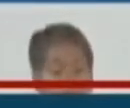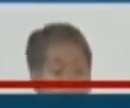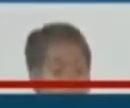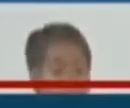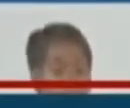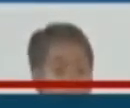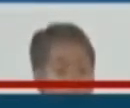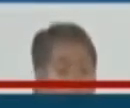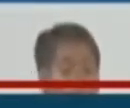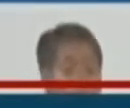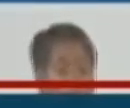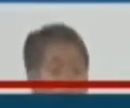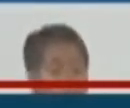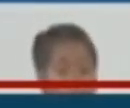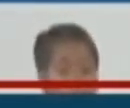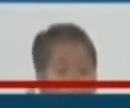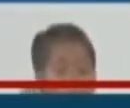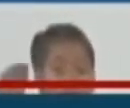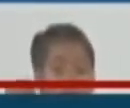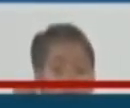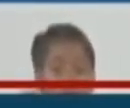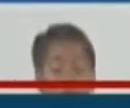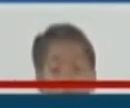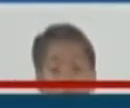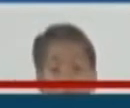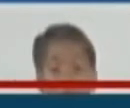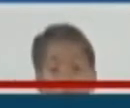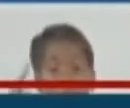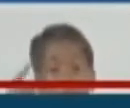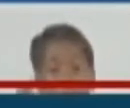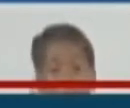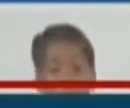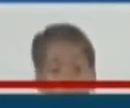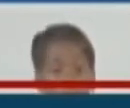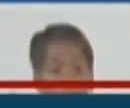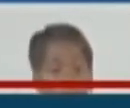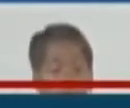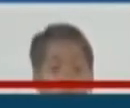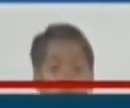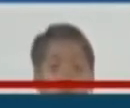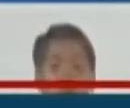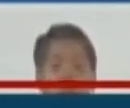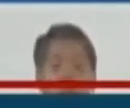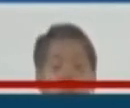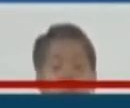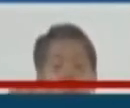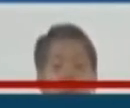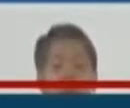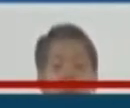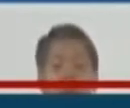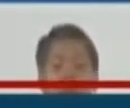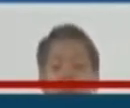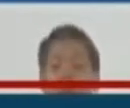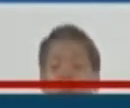repeat, takes a few weeks, if not months. We will evaluate the clinical and technical files, where